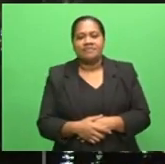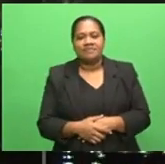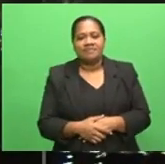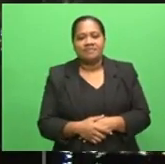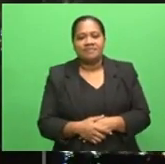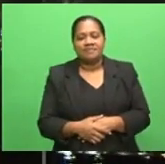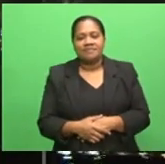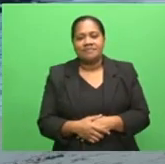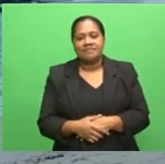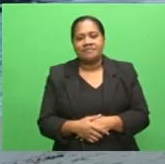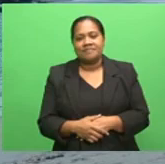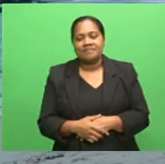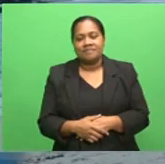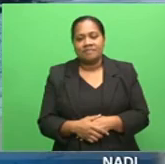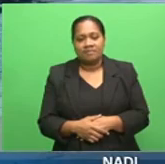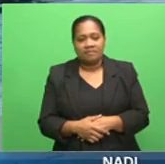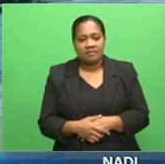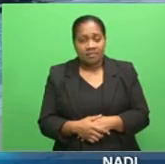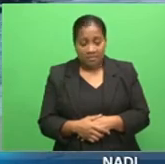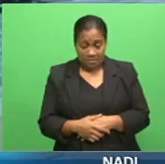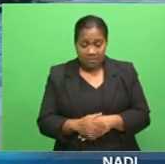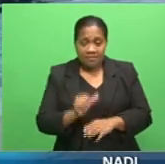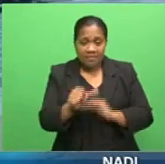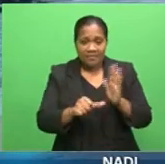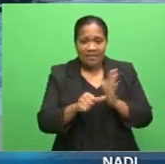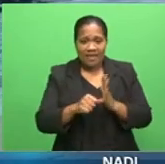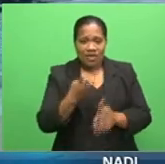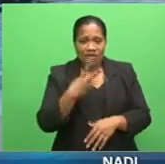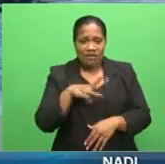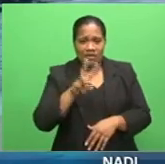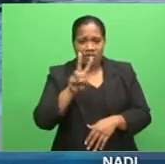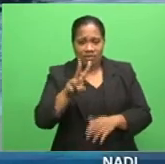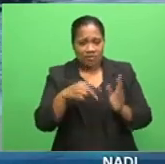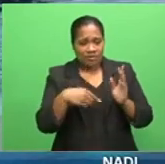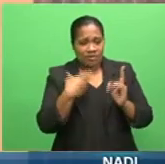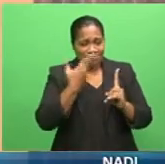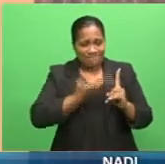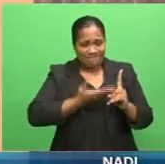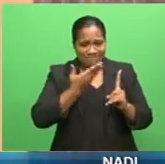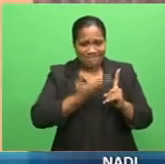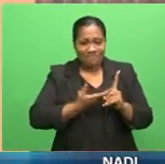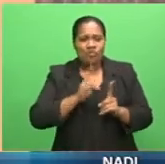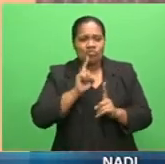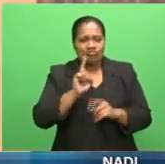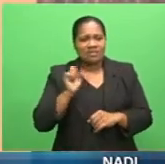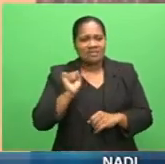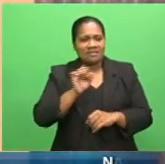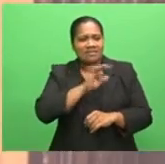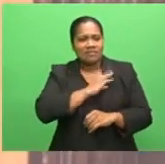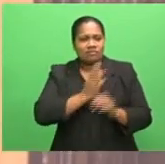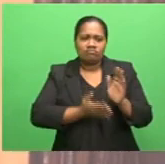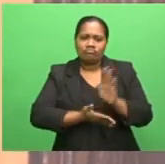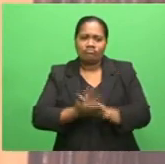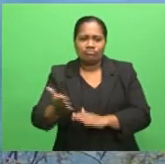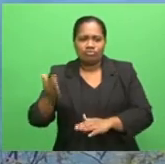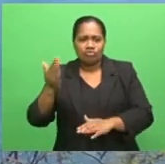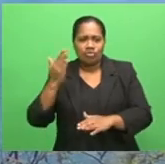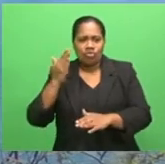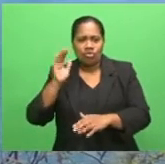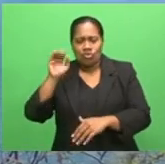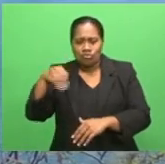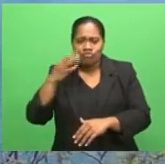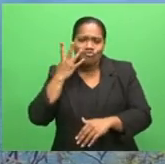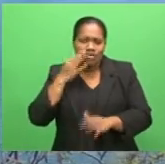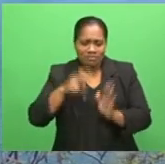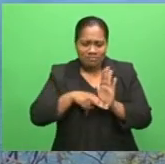has more. Keep trying. 32-year-old James Tamanikaya Roy was one of the staff who returned home when the resort closed its doors